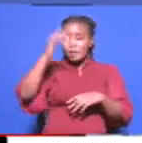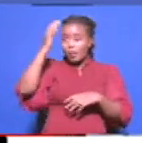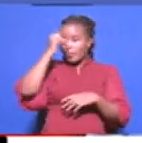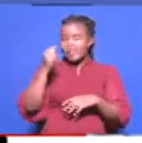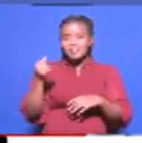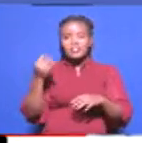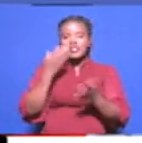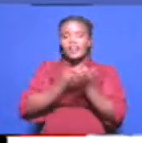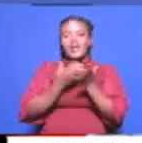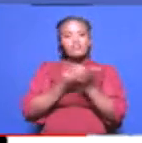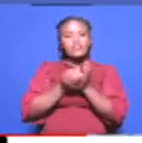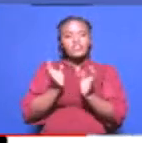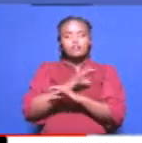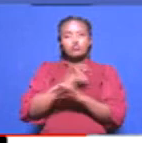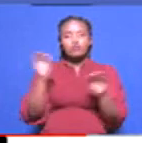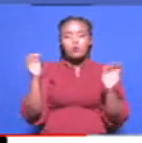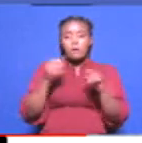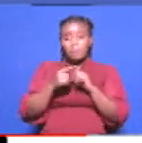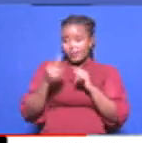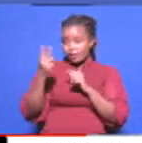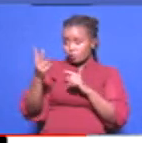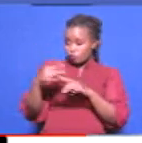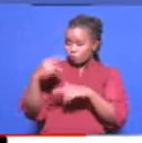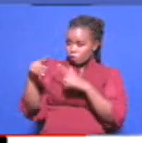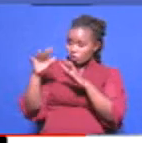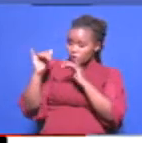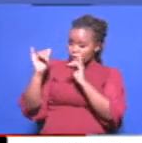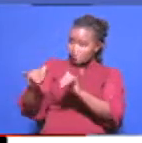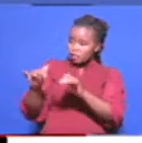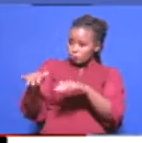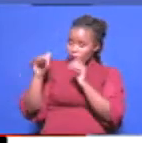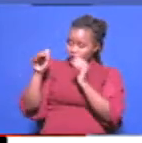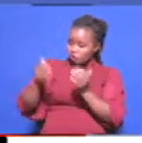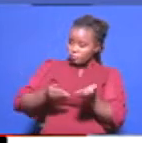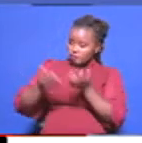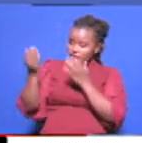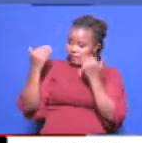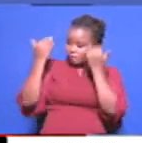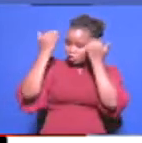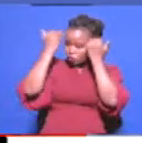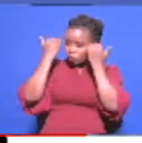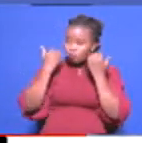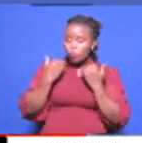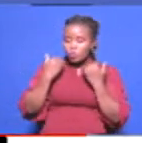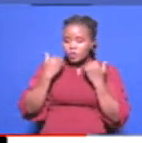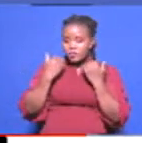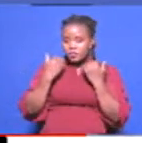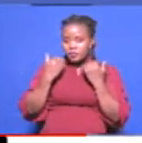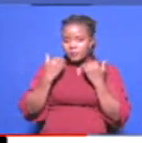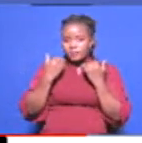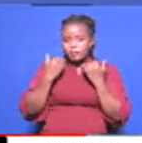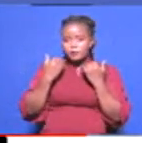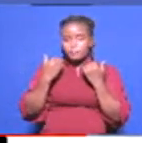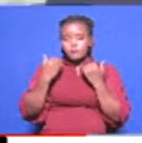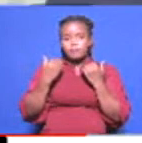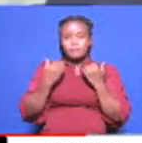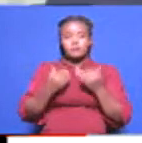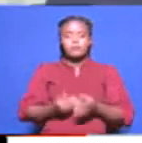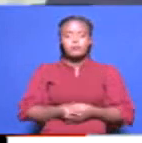will, however, remain behind bars pending prosecution. Serafina Robi for Prime Edition.